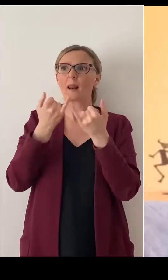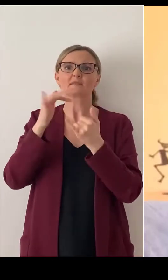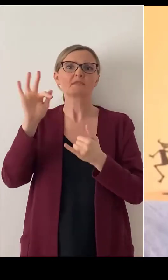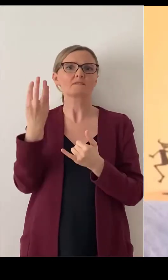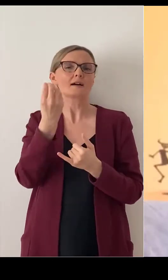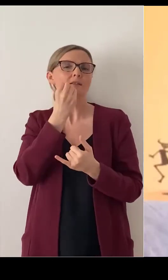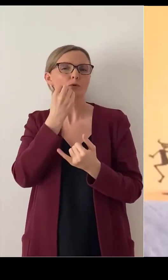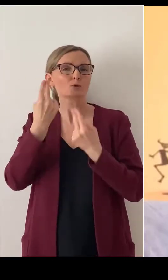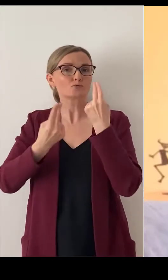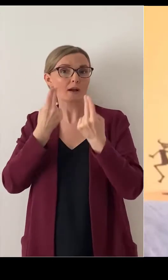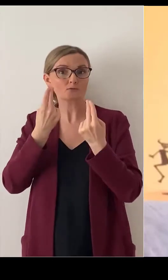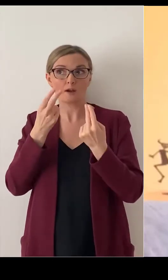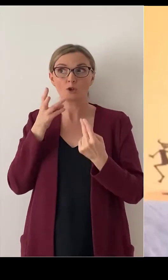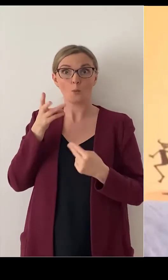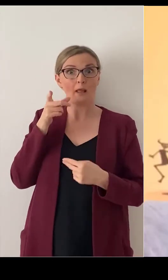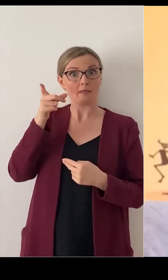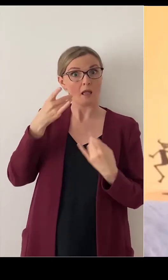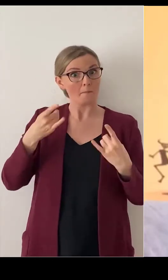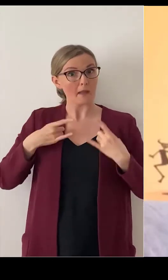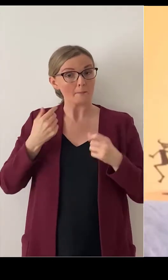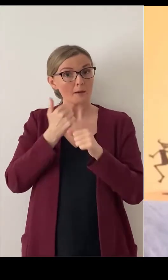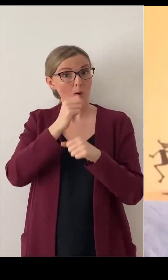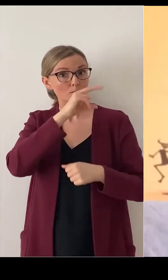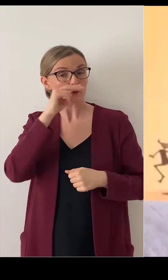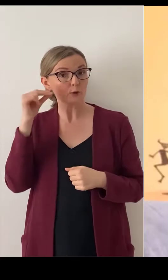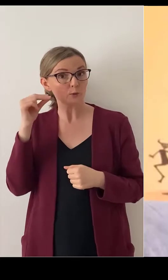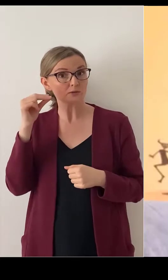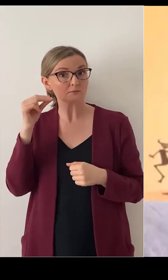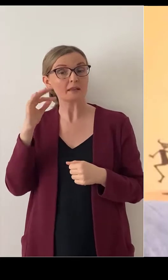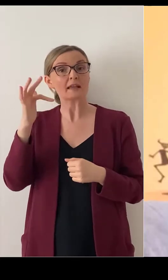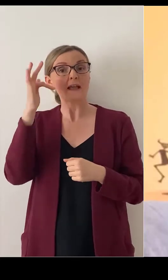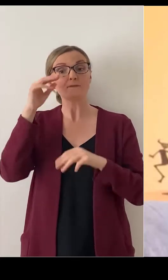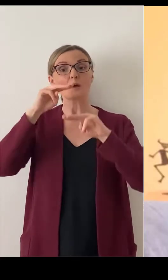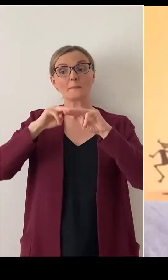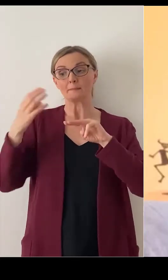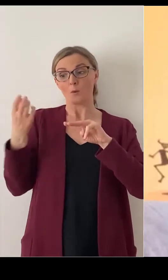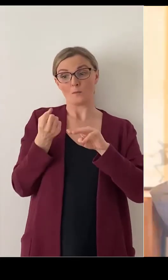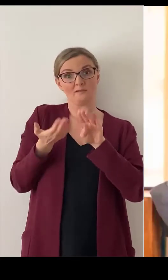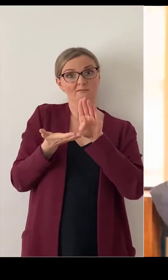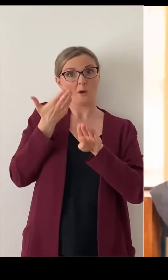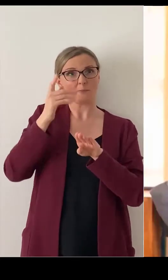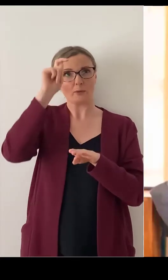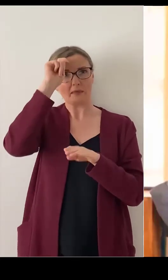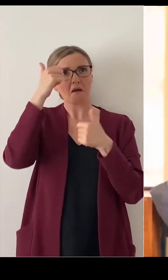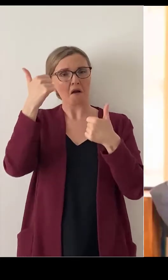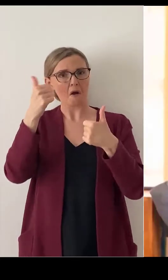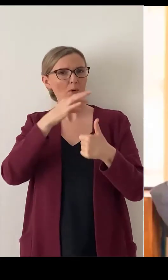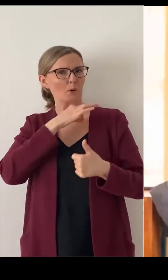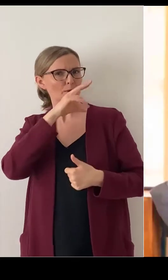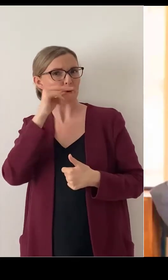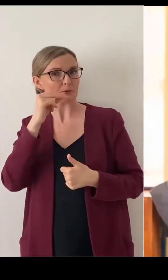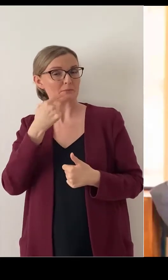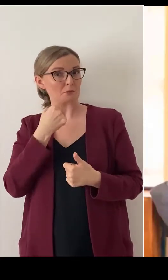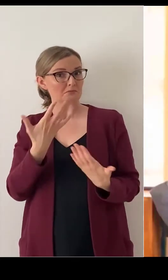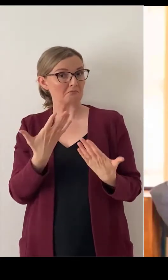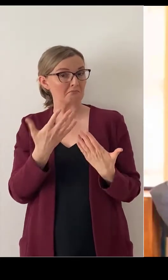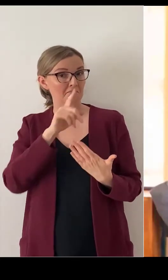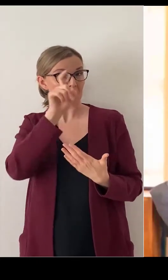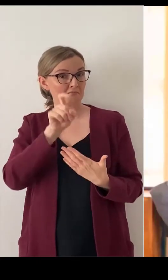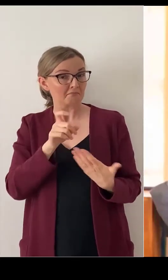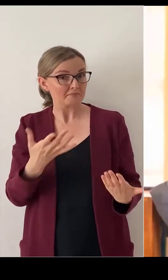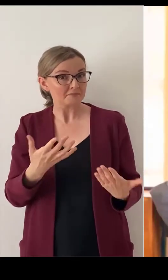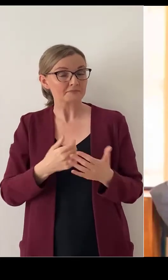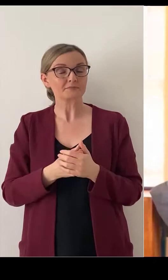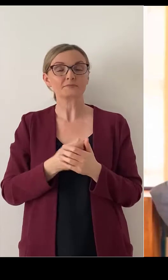about this news? An increase in the wage rate sounds like a good news, is it? What about the whole Irish economy?